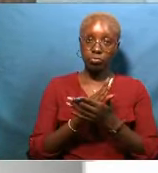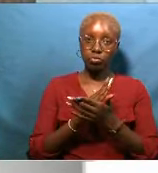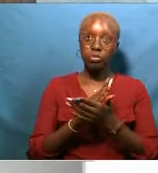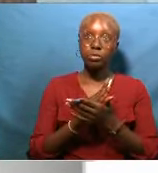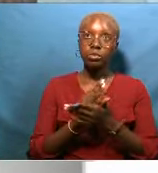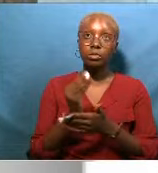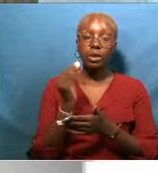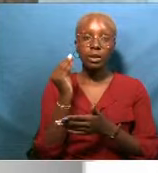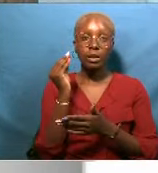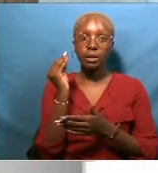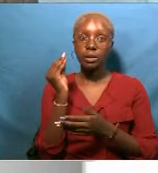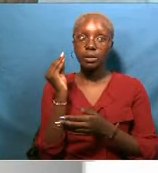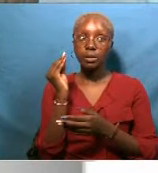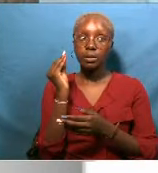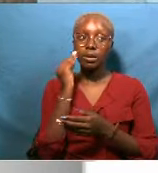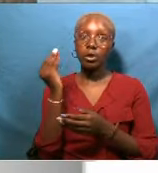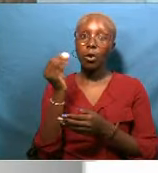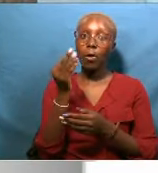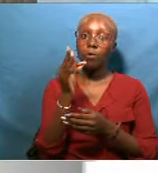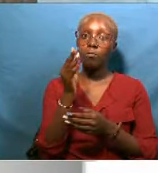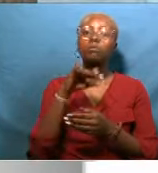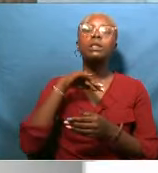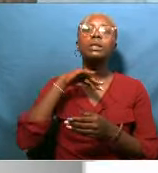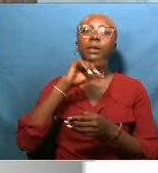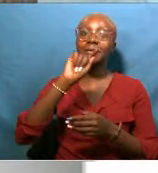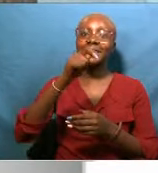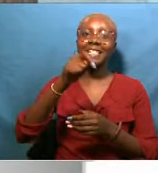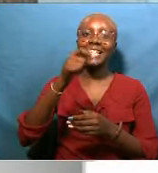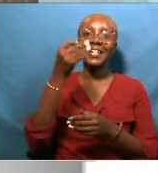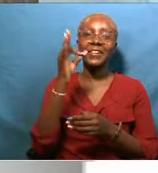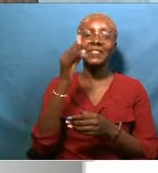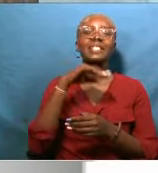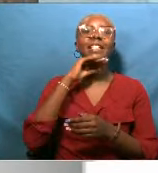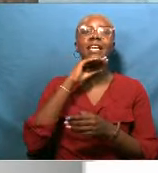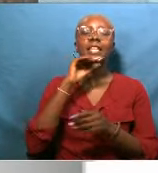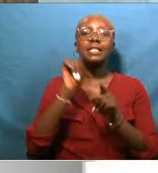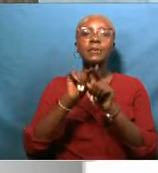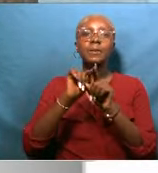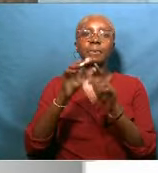and Hades are in my hands." Let us pray.